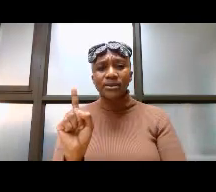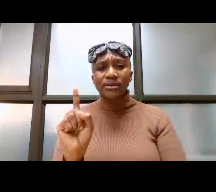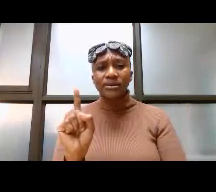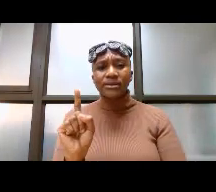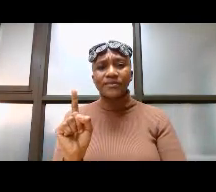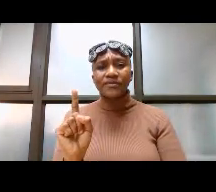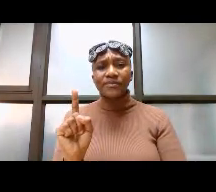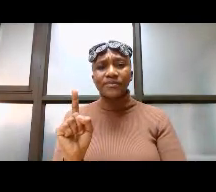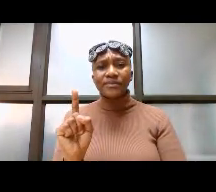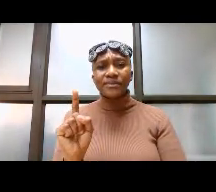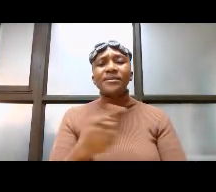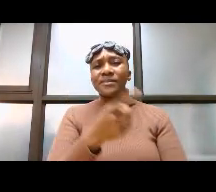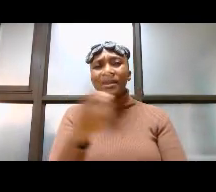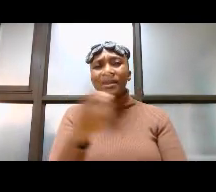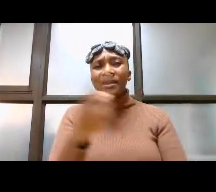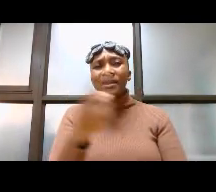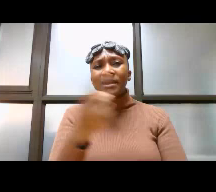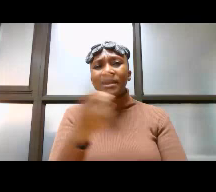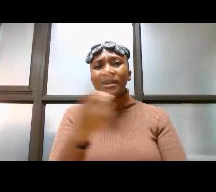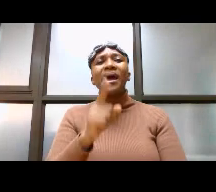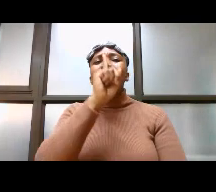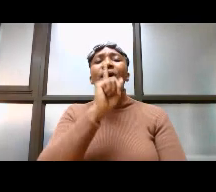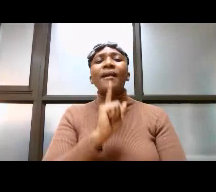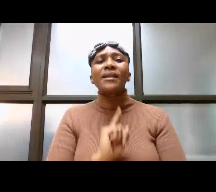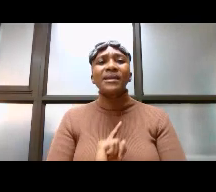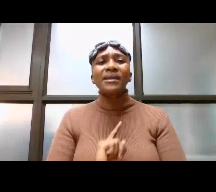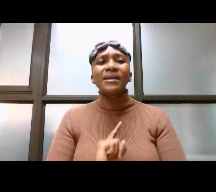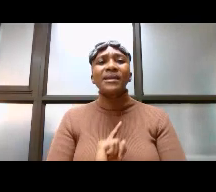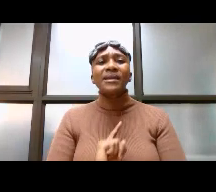made silence the voices of the colonized.